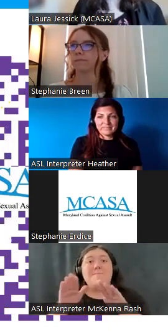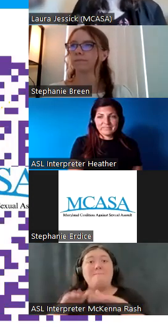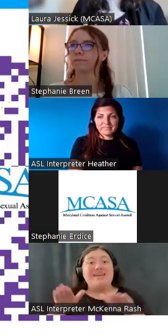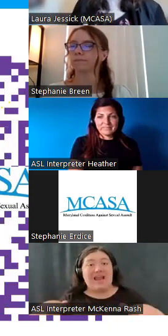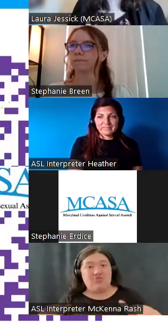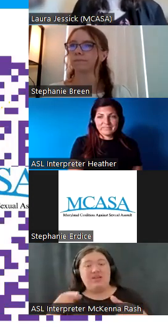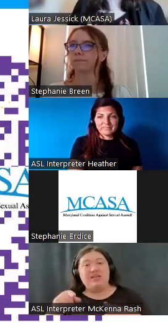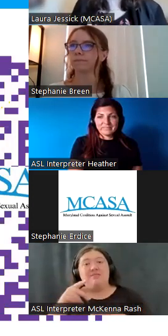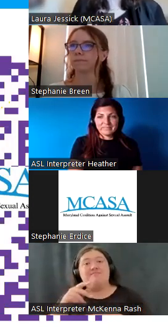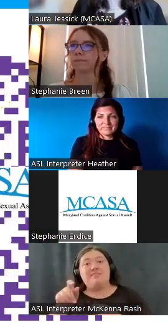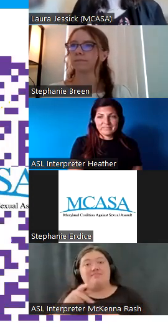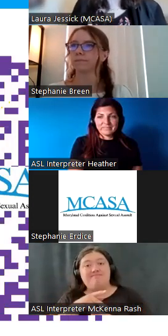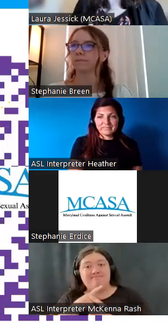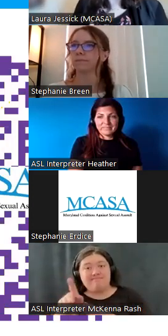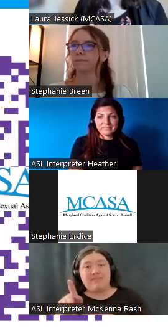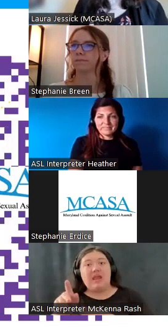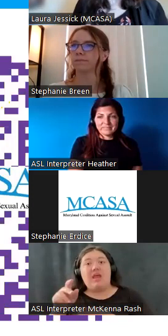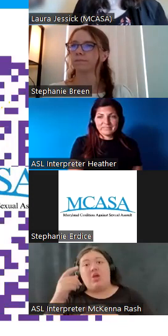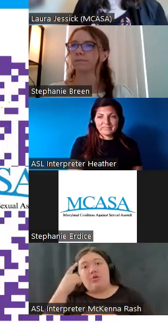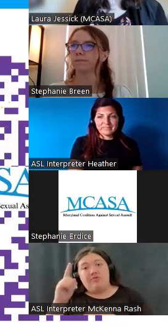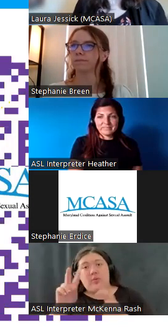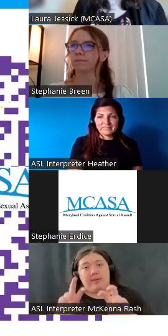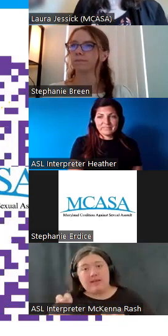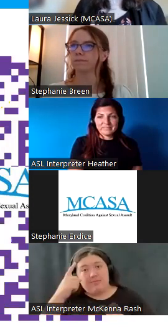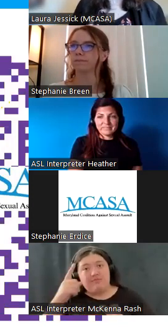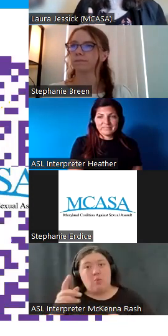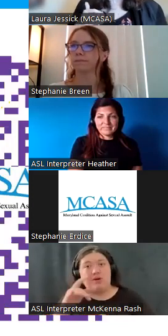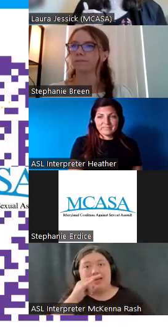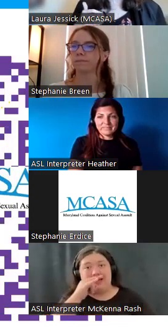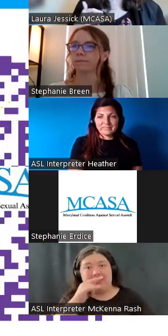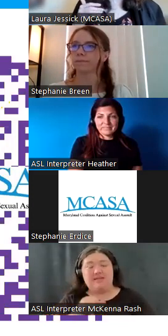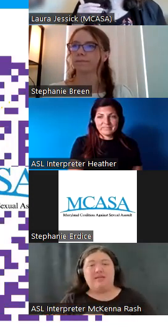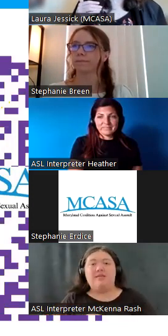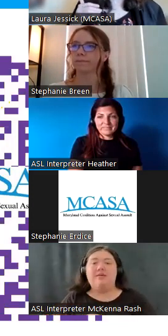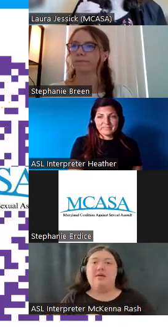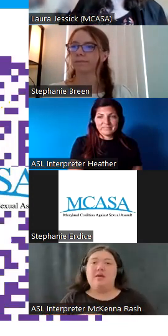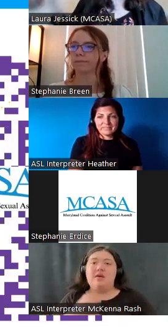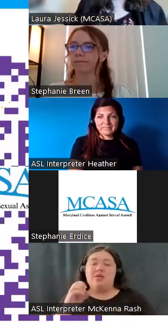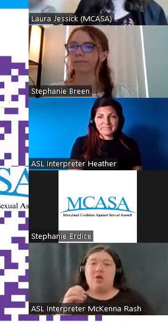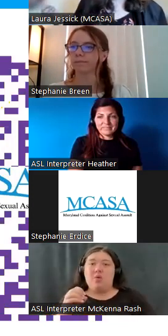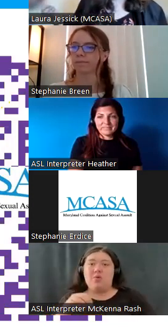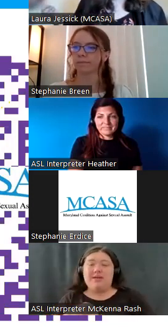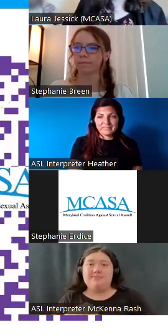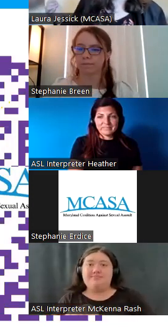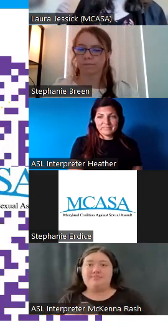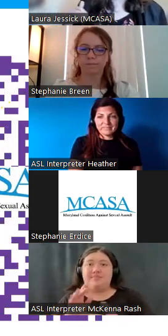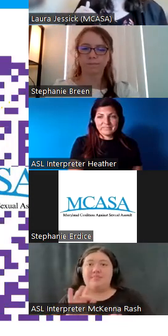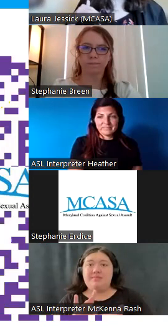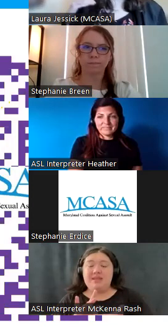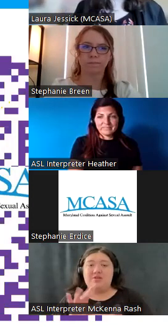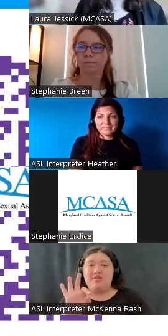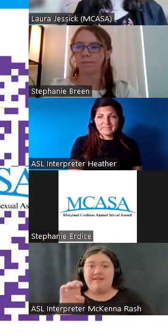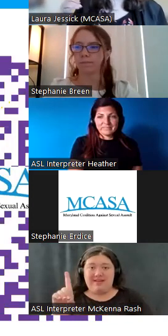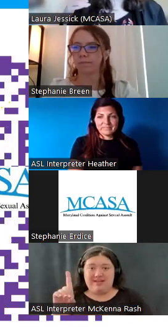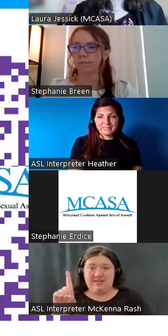specially trained to provide exams to children. So in the medical field,